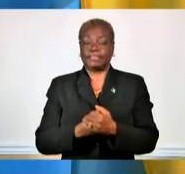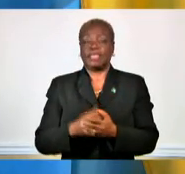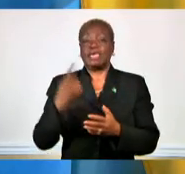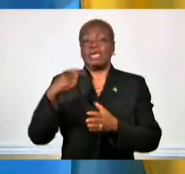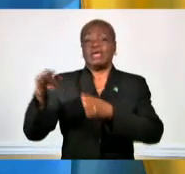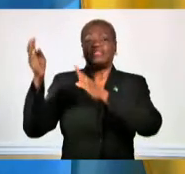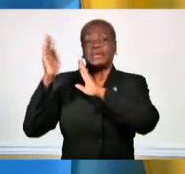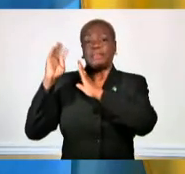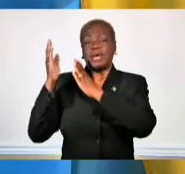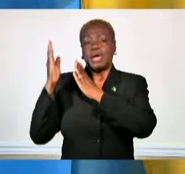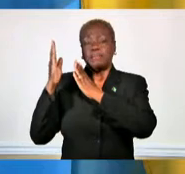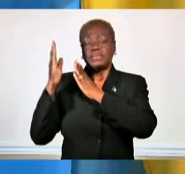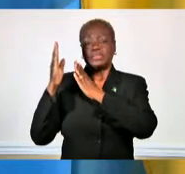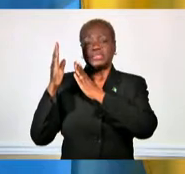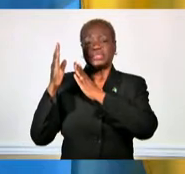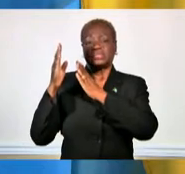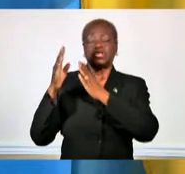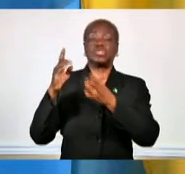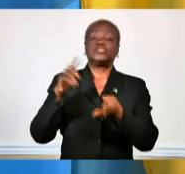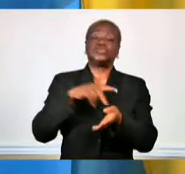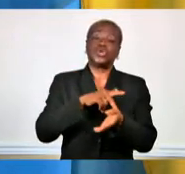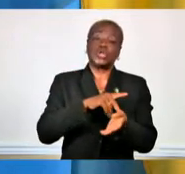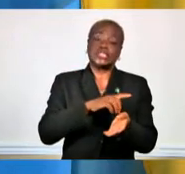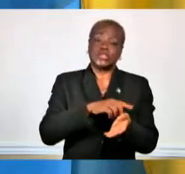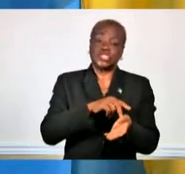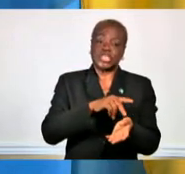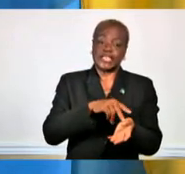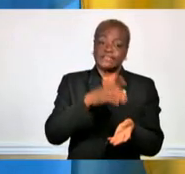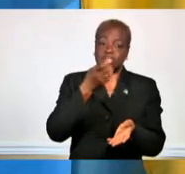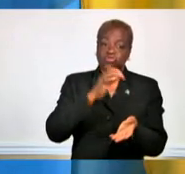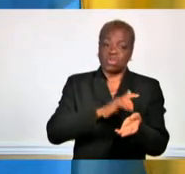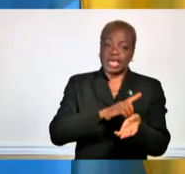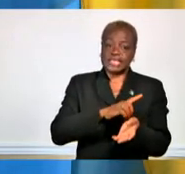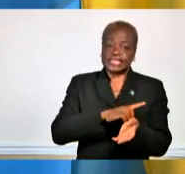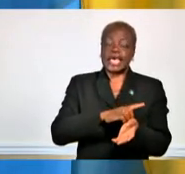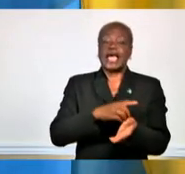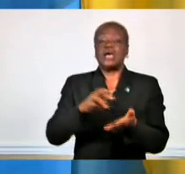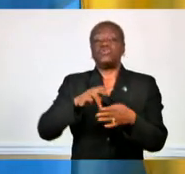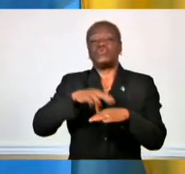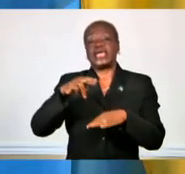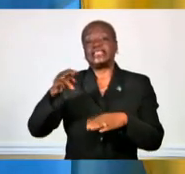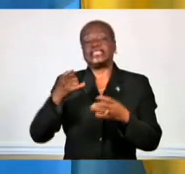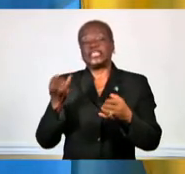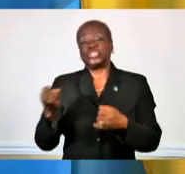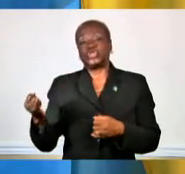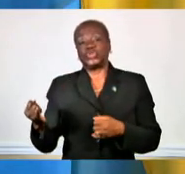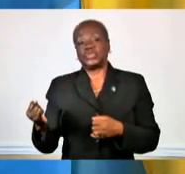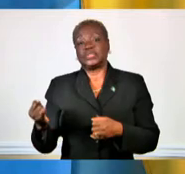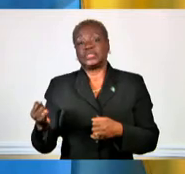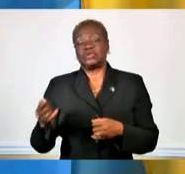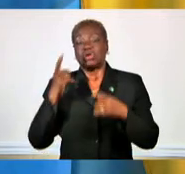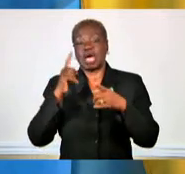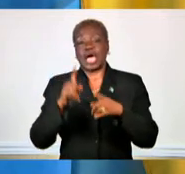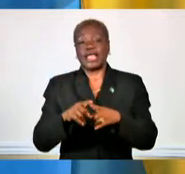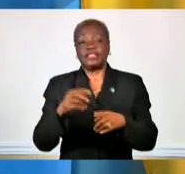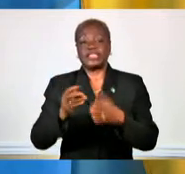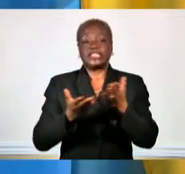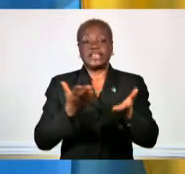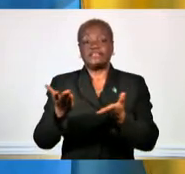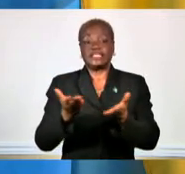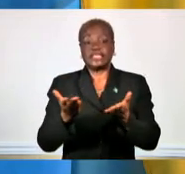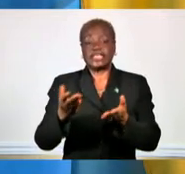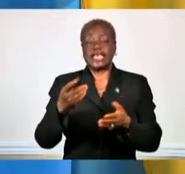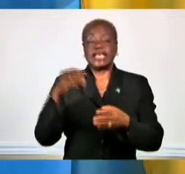Bahamas Pharmaceutical Association has raised issues regarding the services its